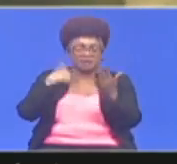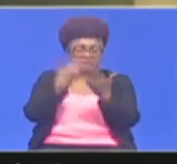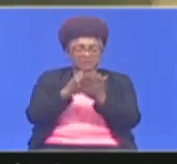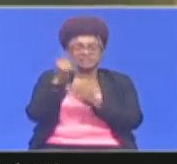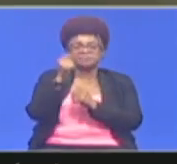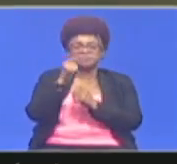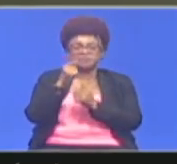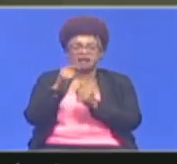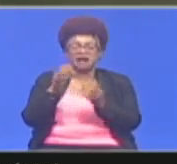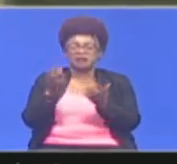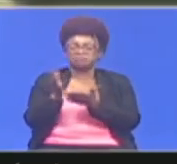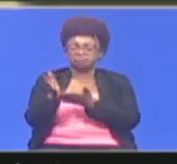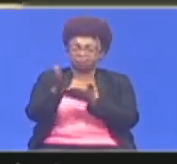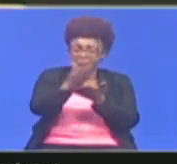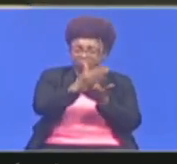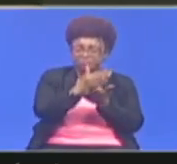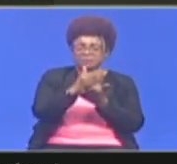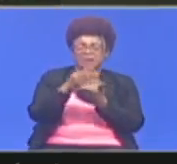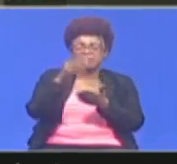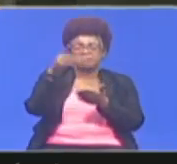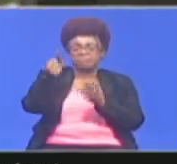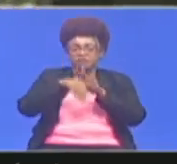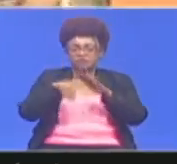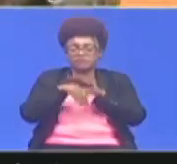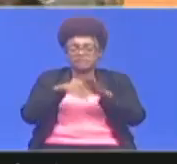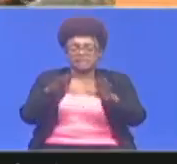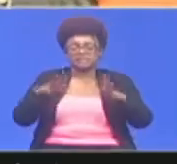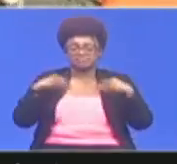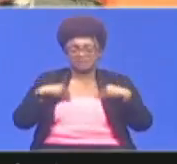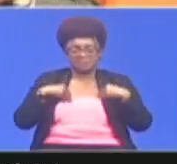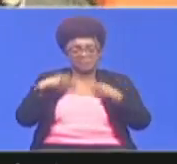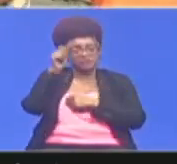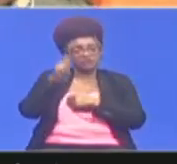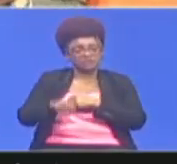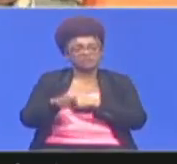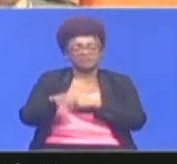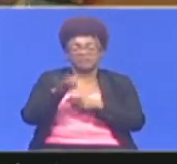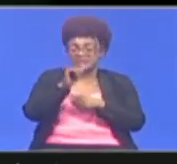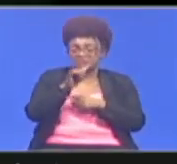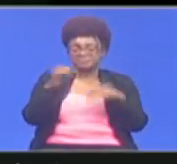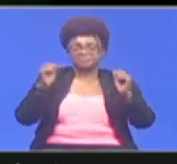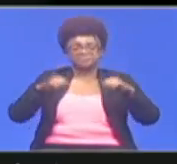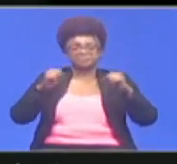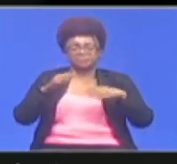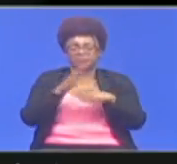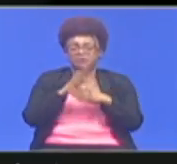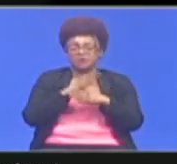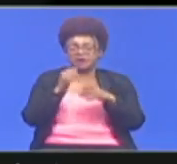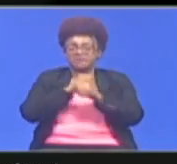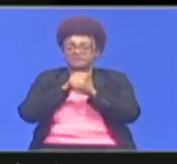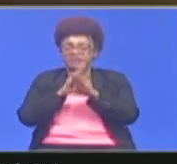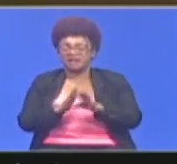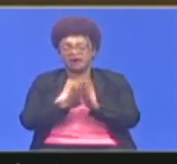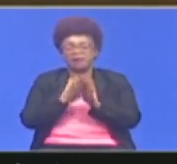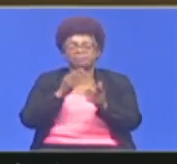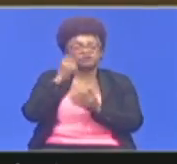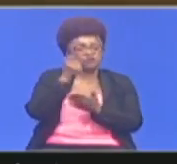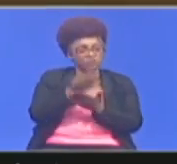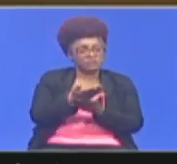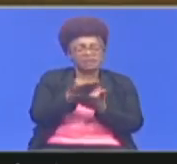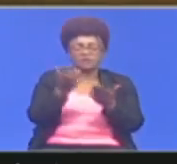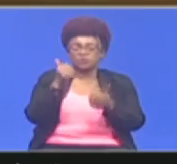are collected by prosecutors and accepted by a judge. A plea bargain is an agreement between a defendant and a prosecutor in